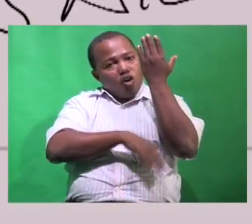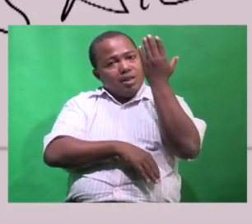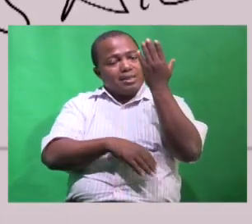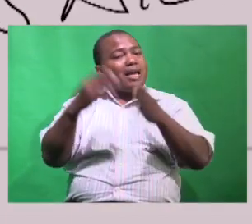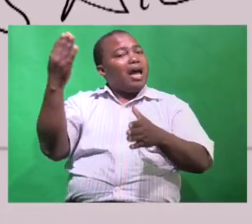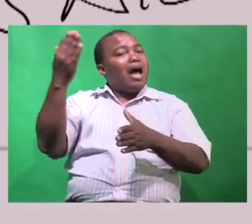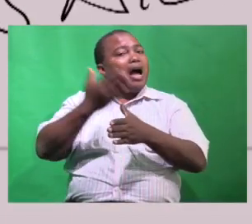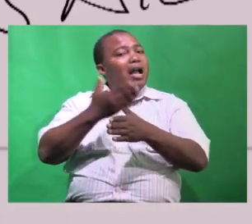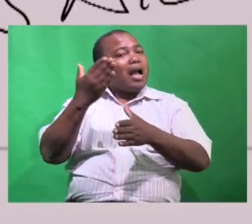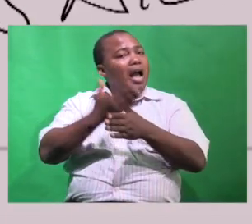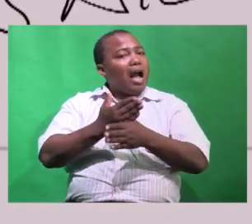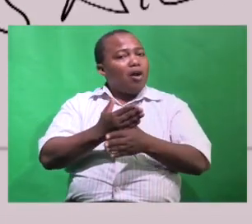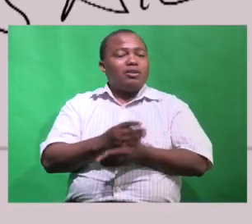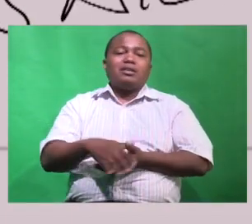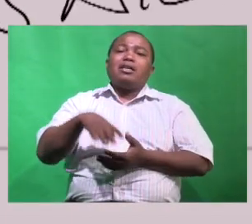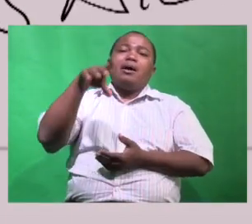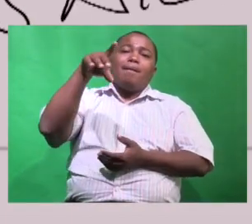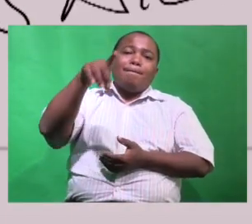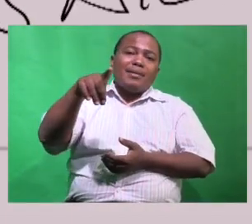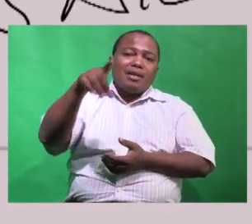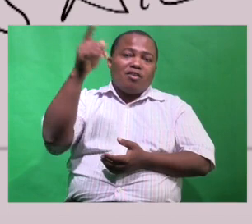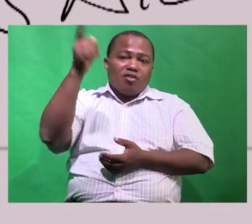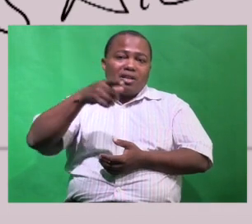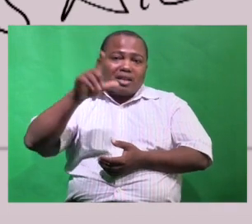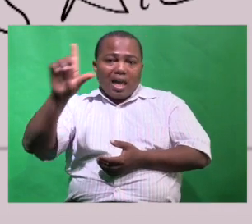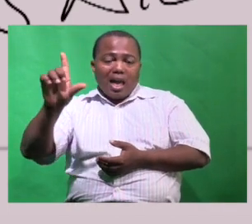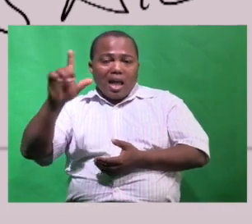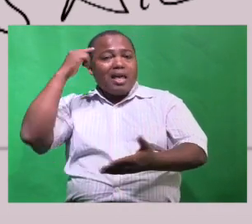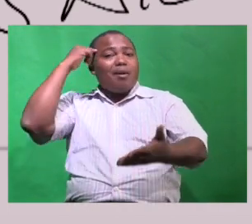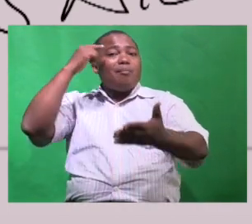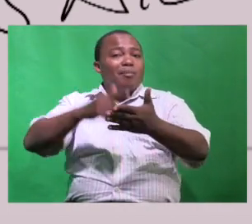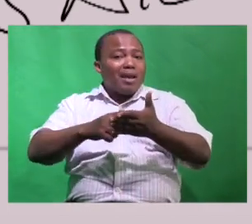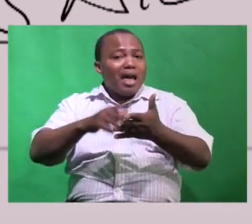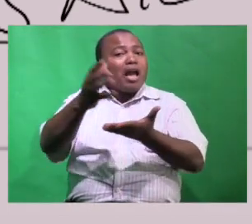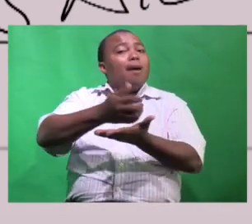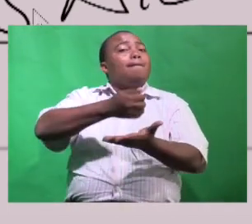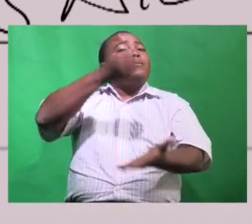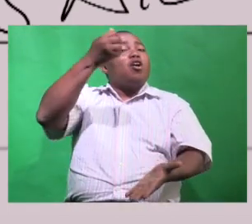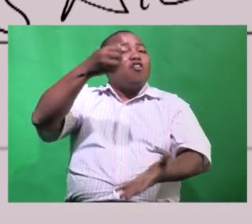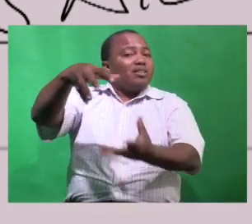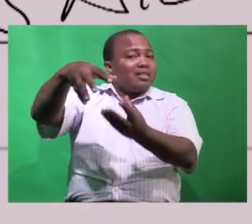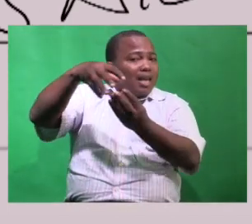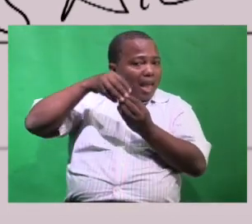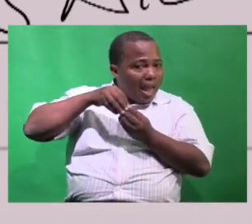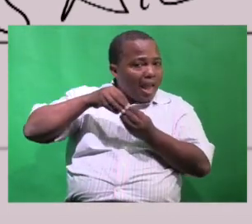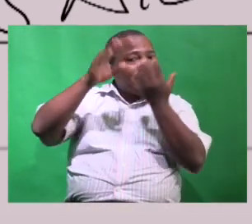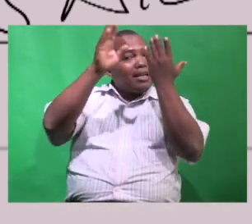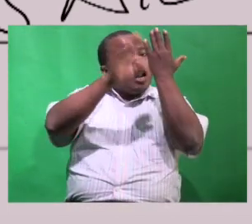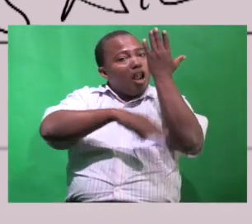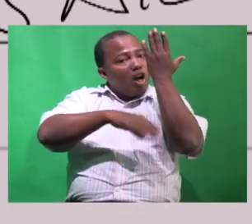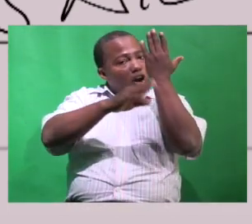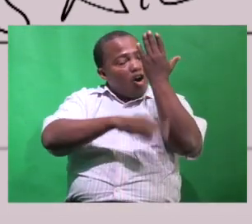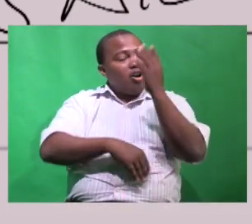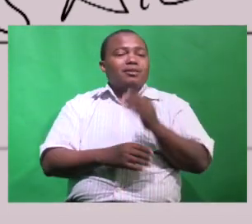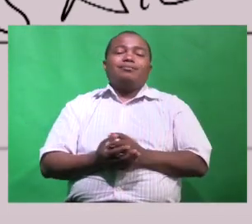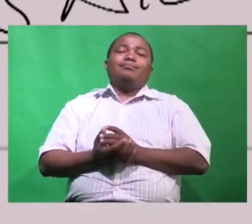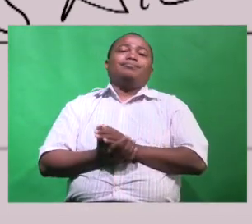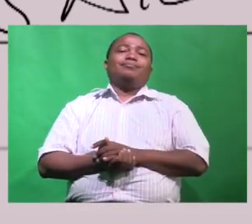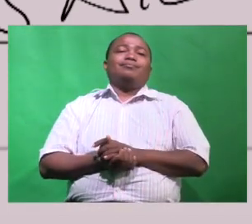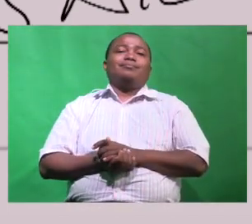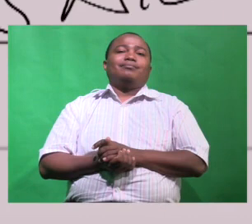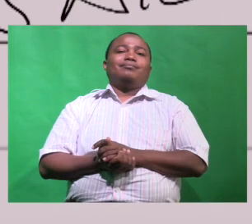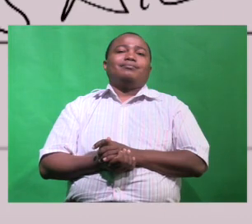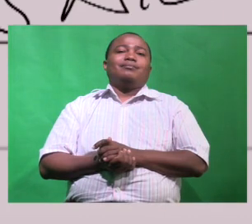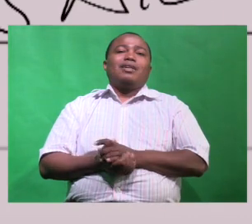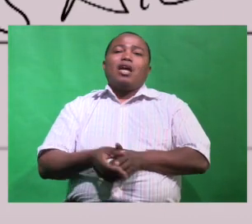account. P and L means the profit and loss account. You put here and you